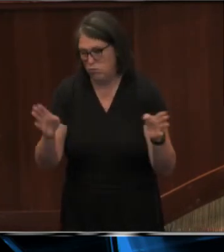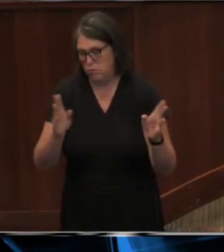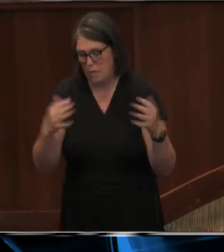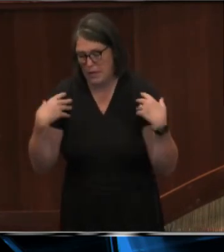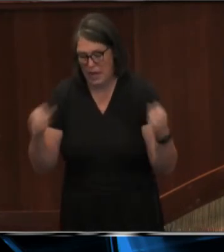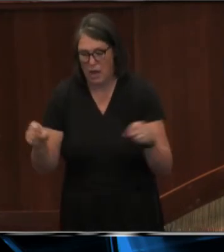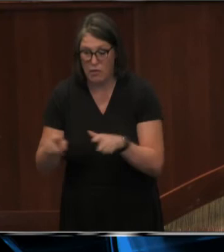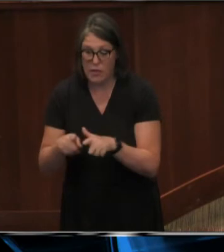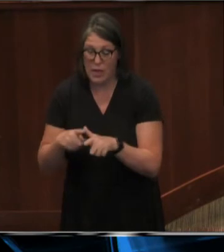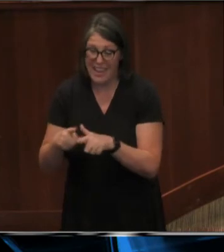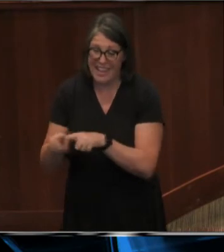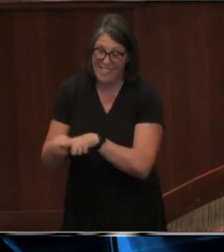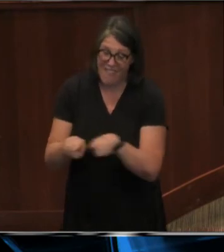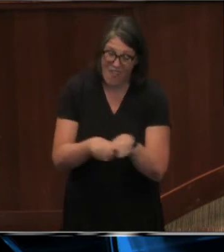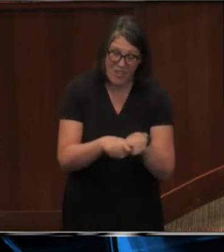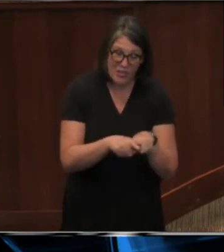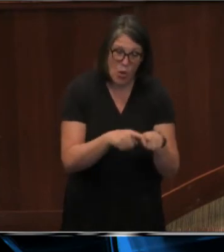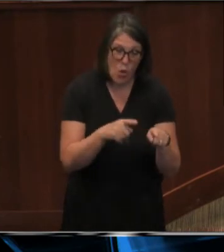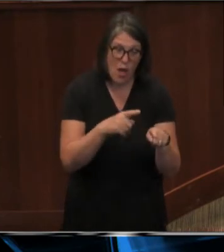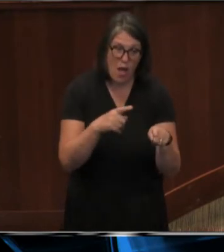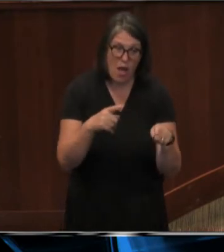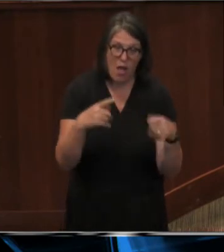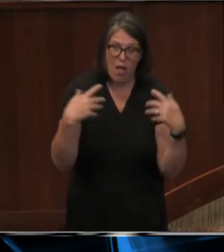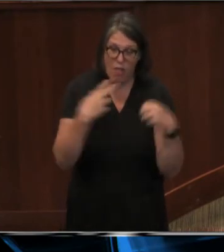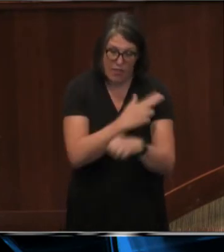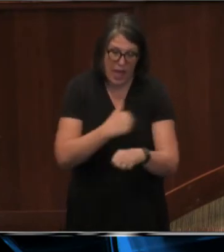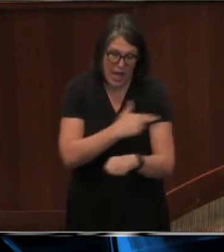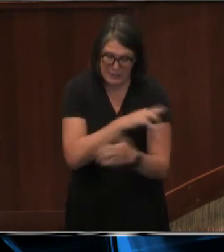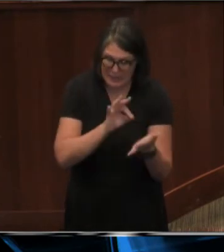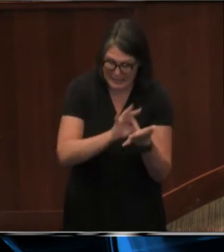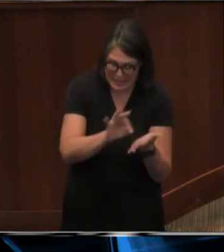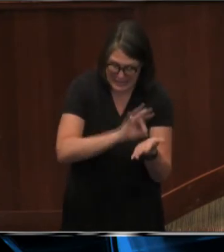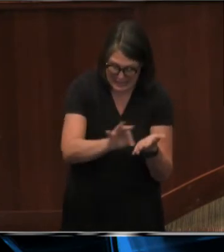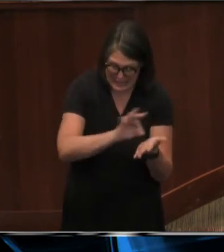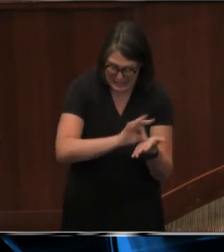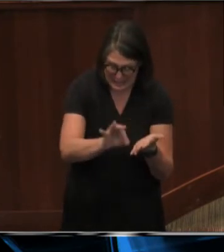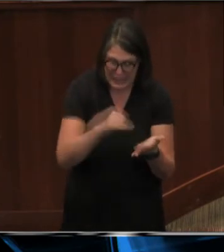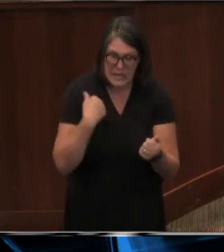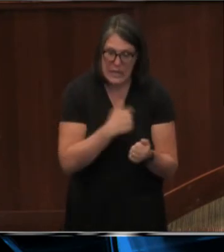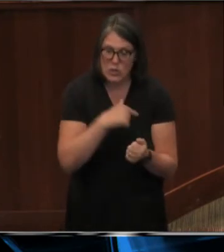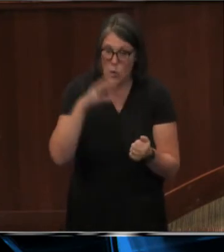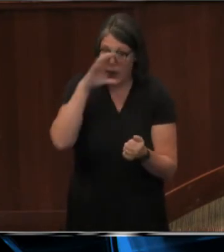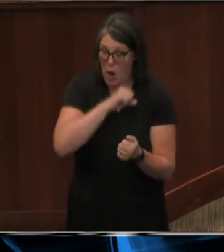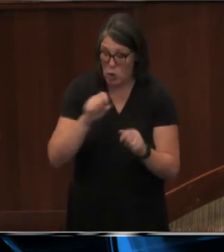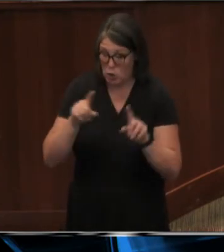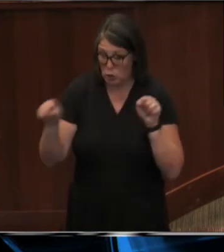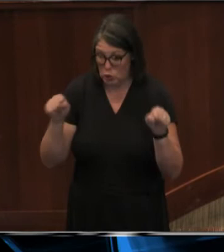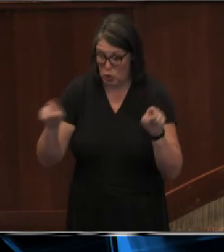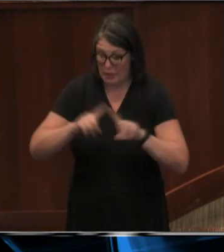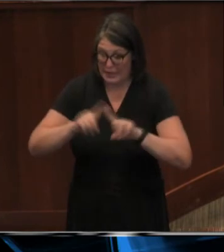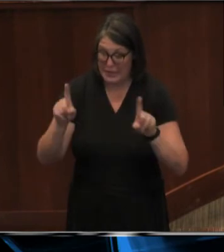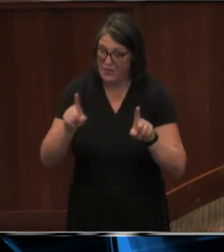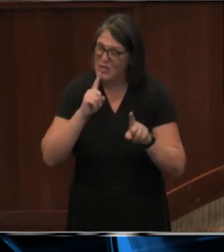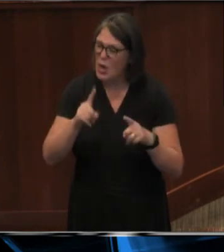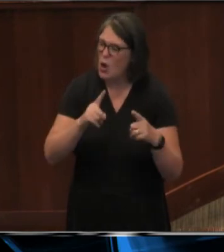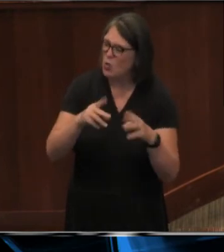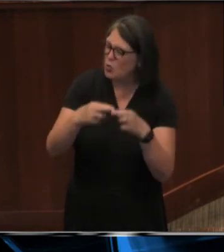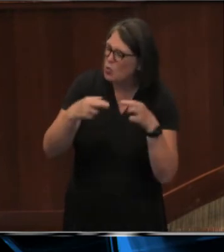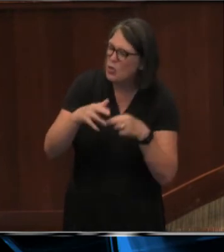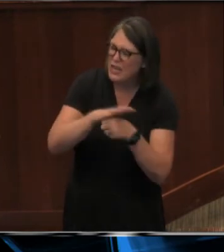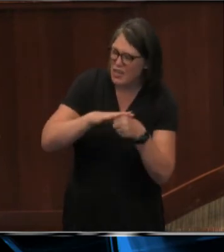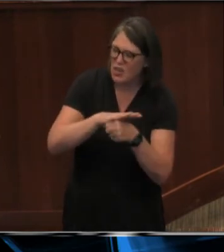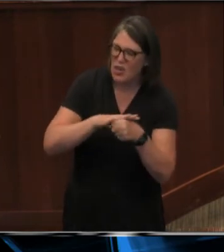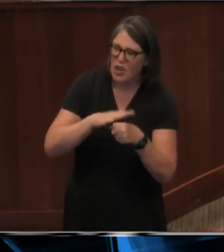what the hospitals have as a census. And so we're assuming the difference between that are some of those regional cases that